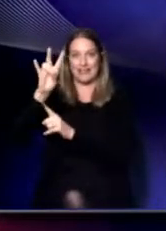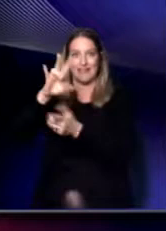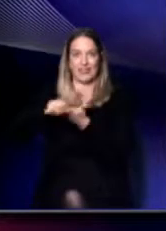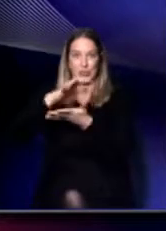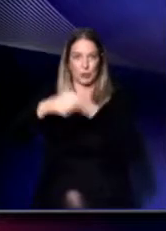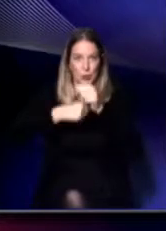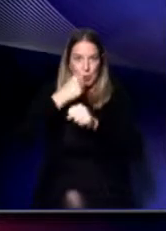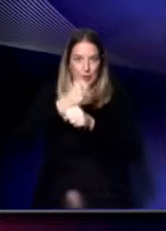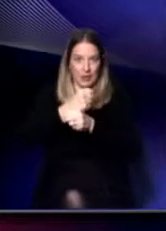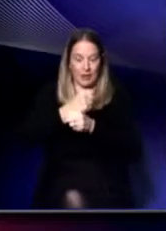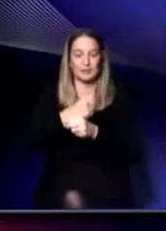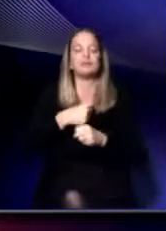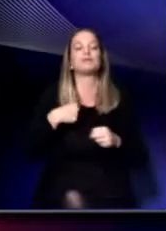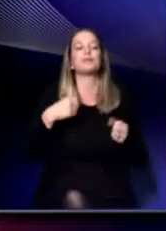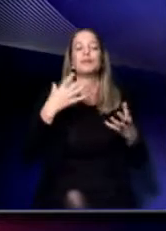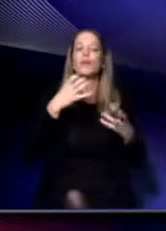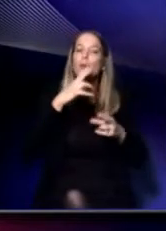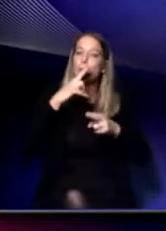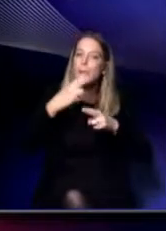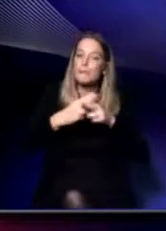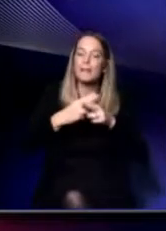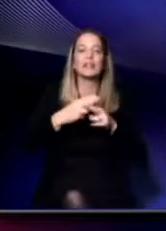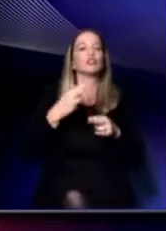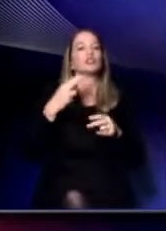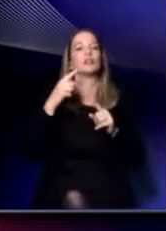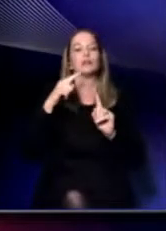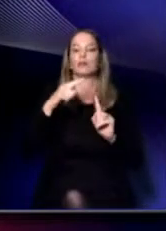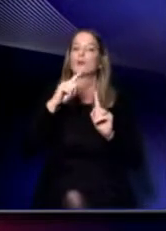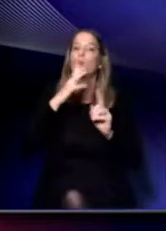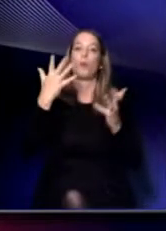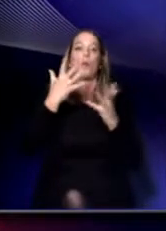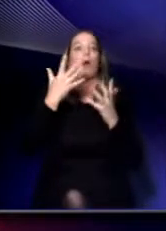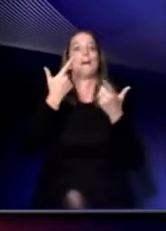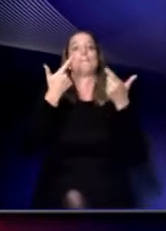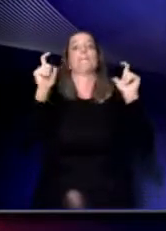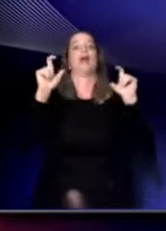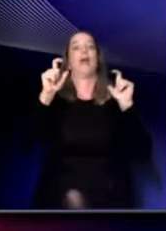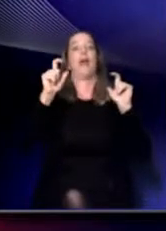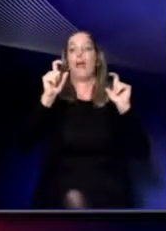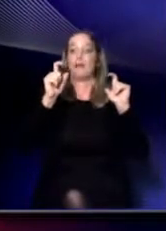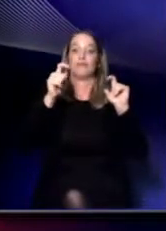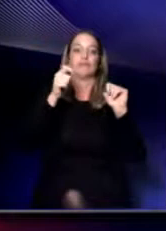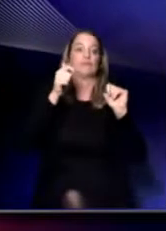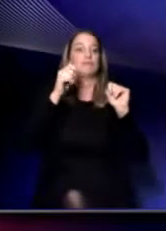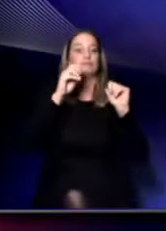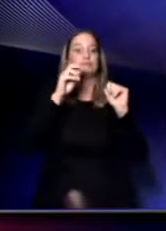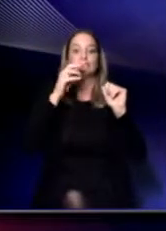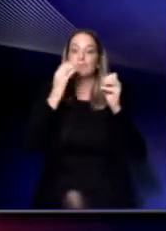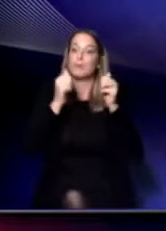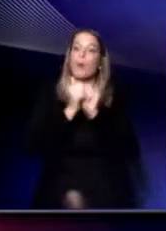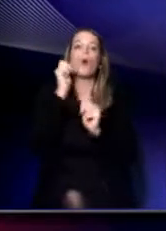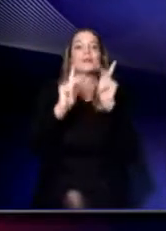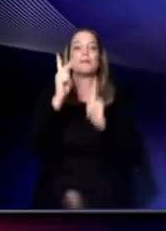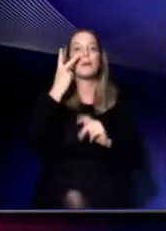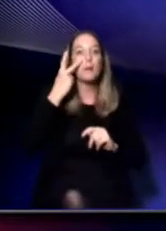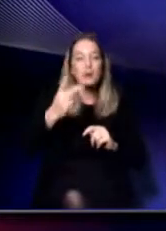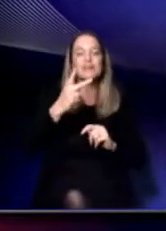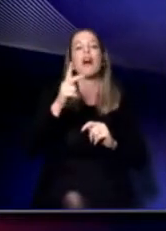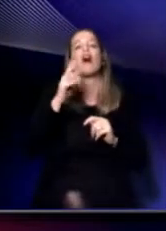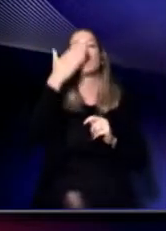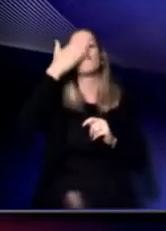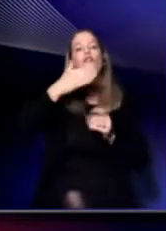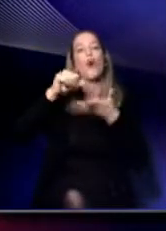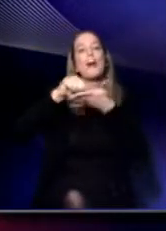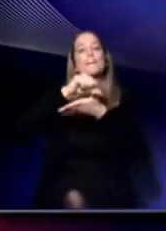I would like to point out was an amazing Arizona Republic front page story that featured the PDSD